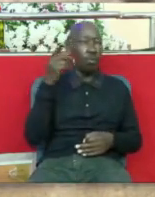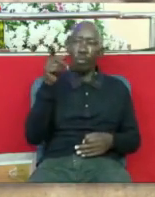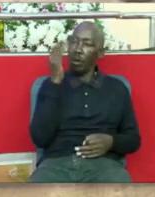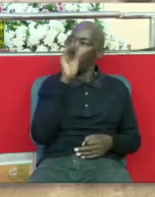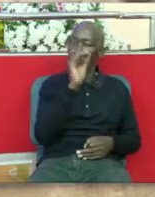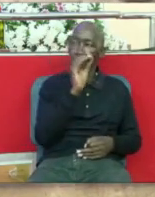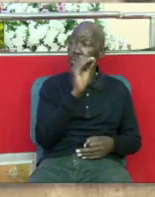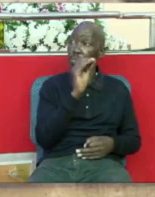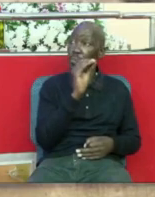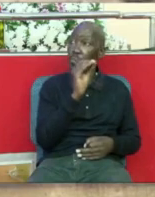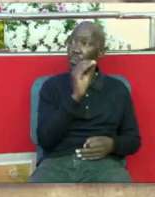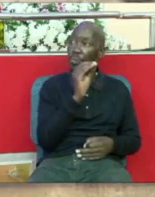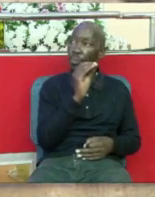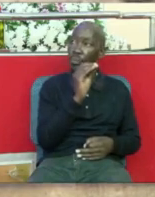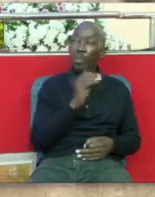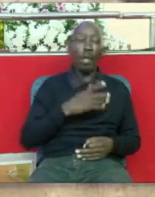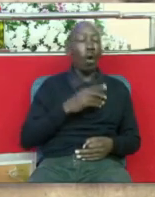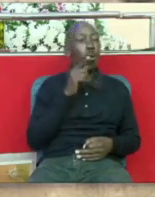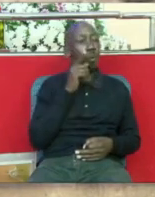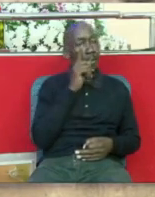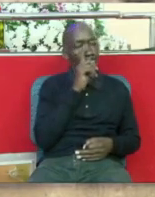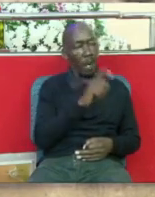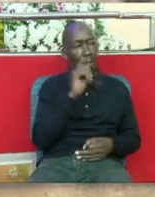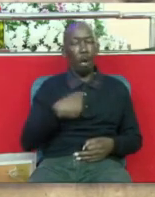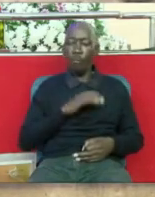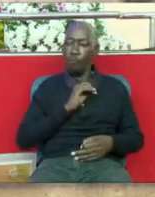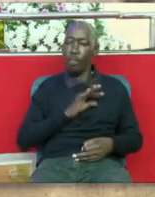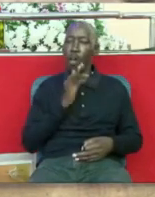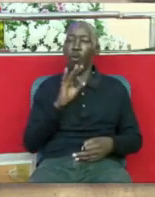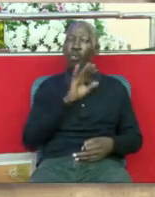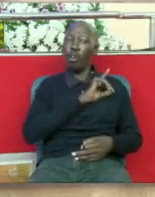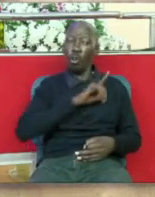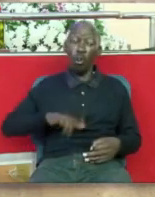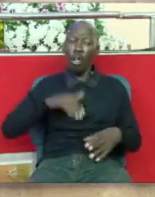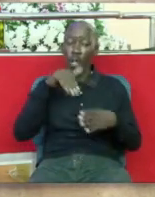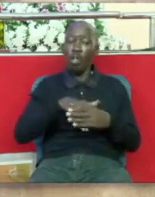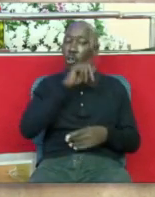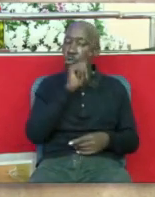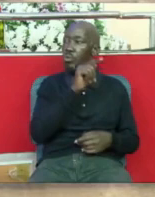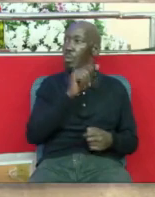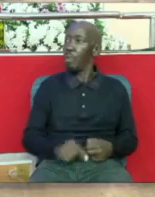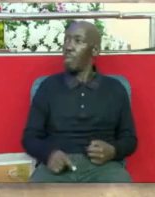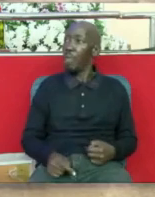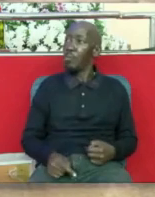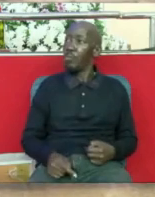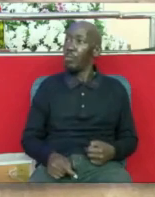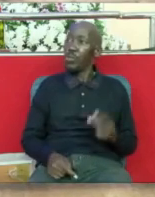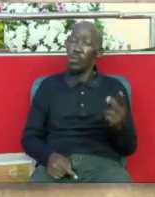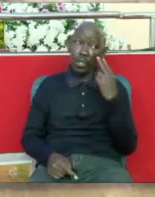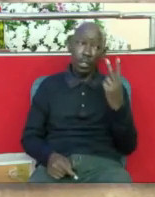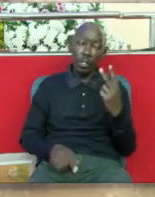mahali ambapo hamjaenda hapo awali. I want you to have the fear of the Lord in you. Nataka muwe na hofu ya Bwana ndani yenu. You see,